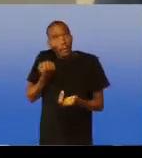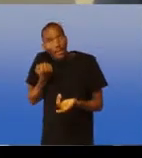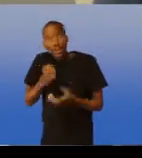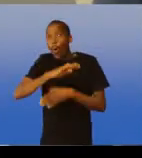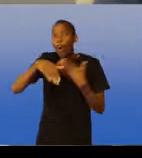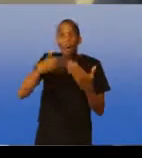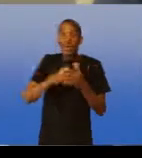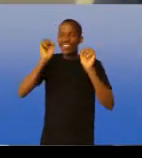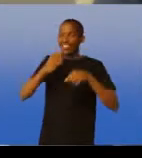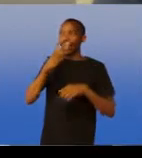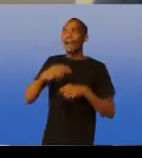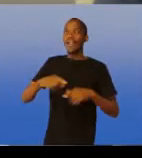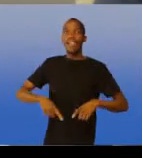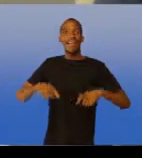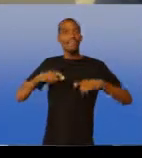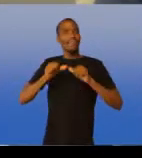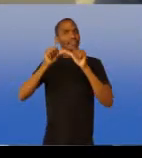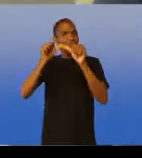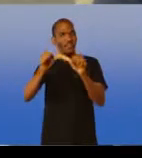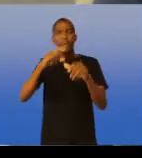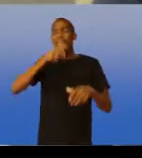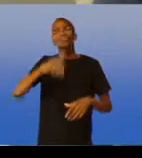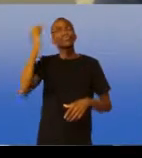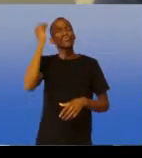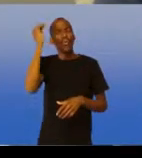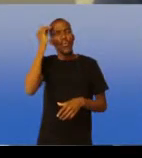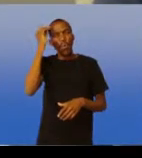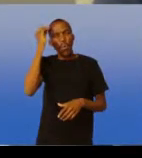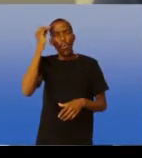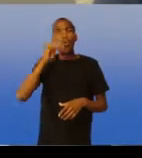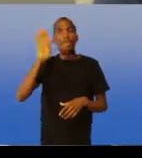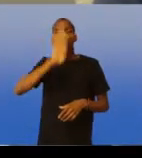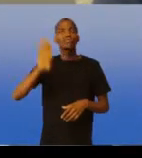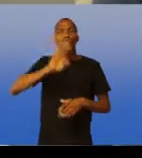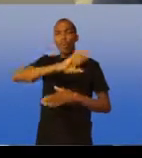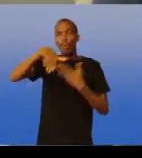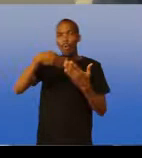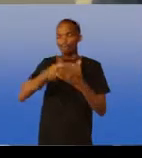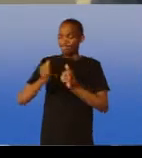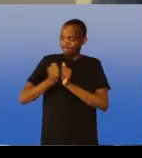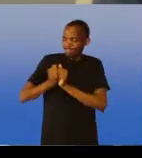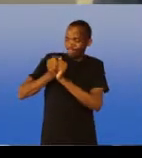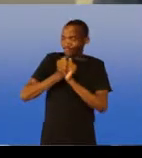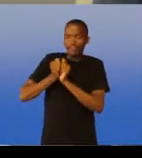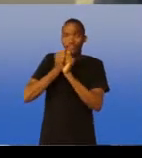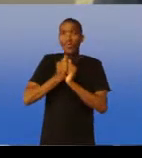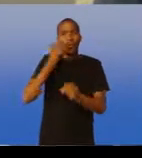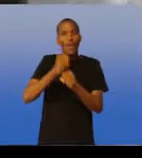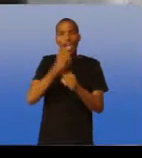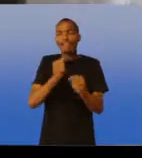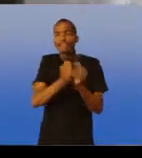ba kgona go bona o tshela itseng gore kana sose re se dira mmogo le hatsa la Botswana se tshwara ke ntja pedi ga se